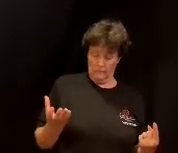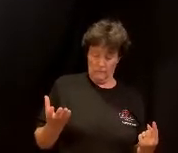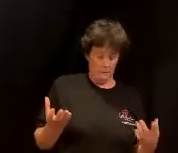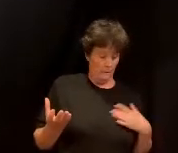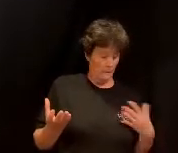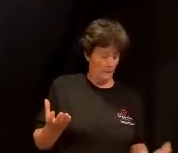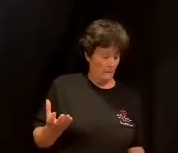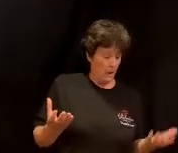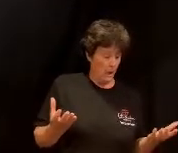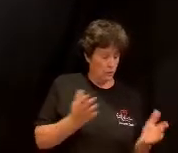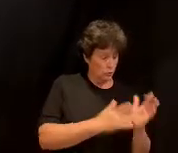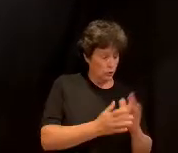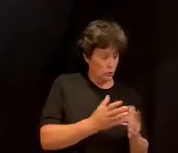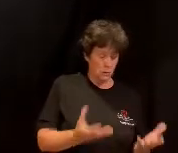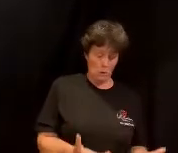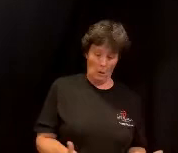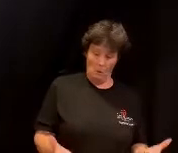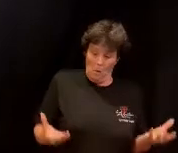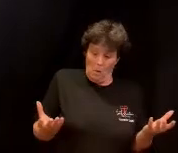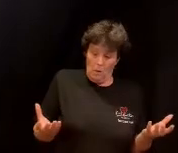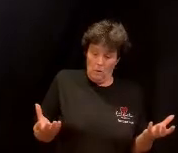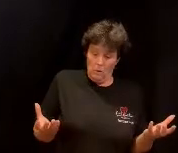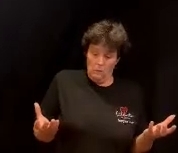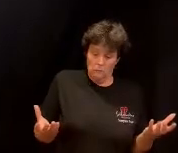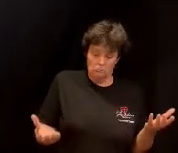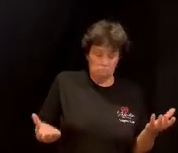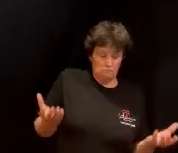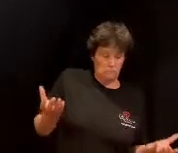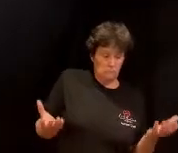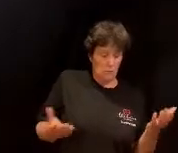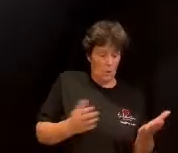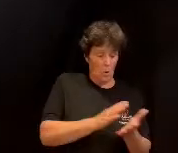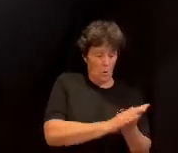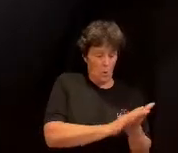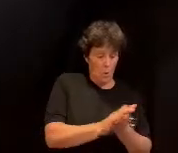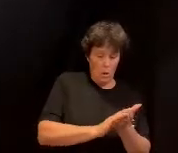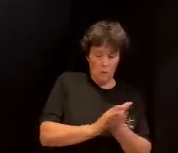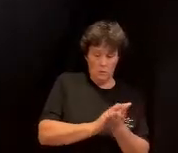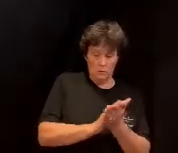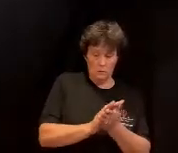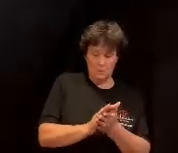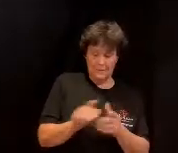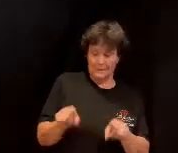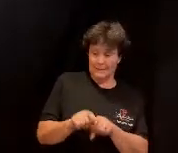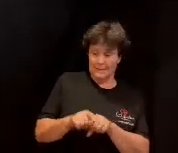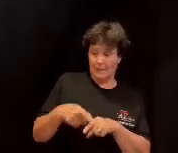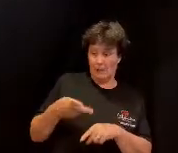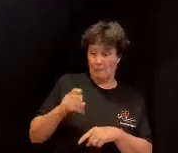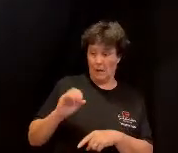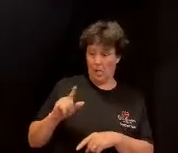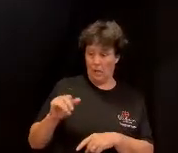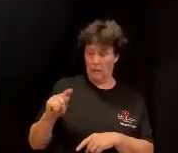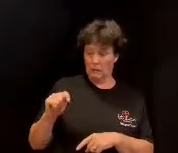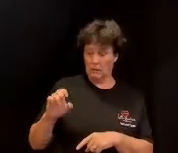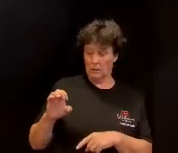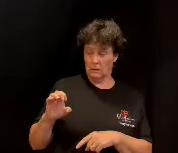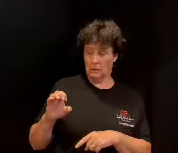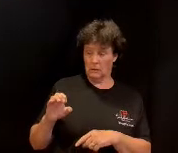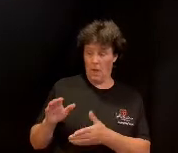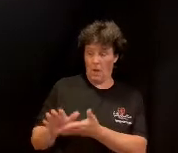bowl. And we'll either wash our hands like Pilate, I'll wash my hands of